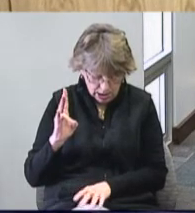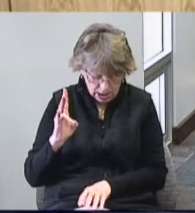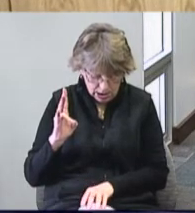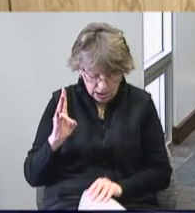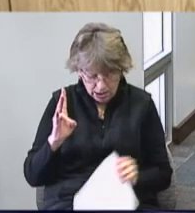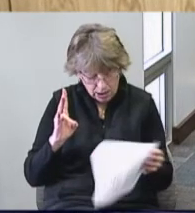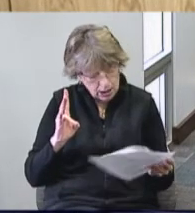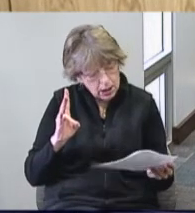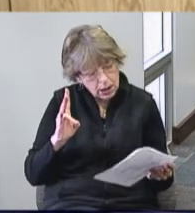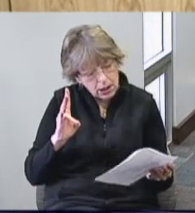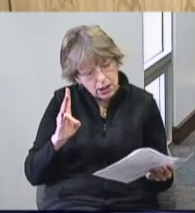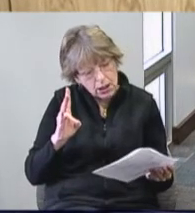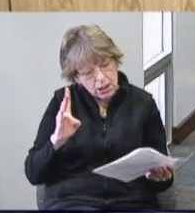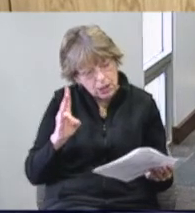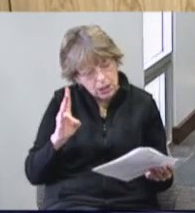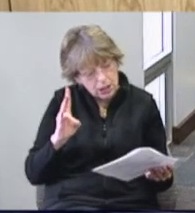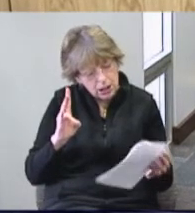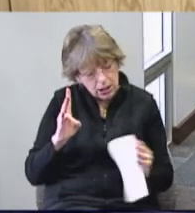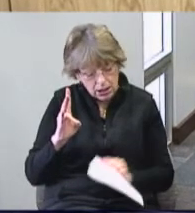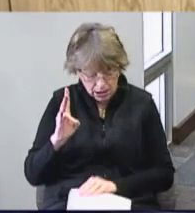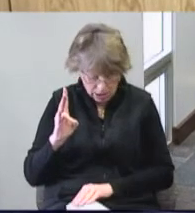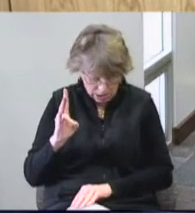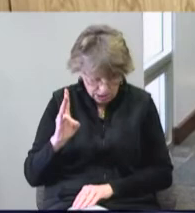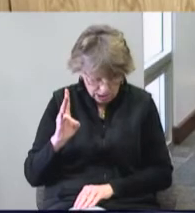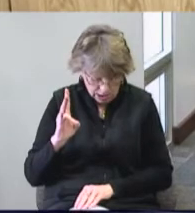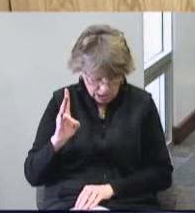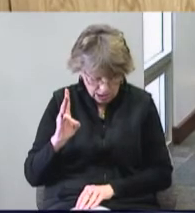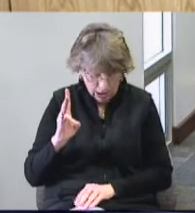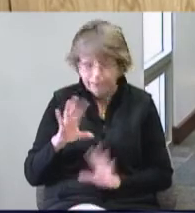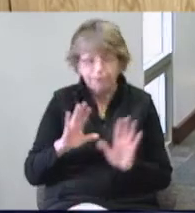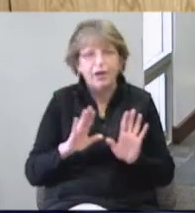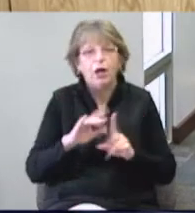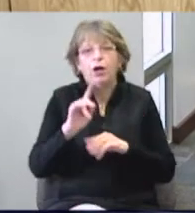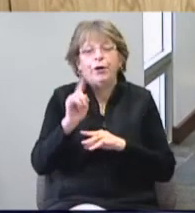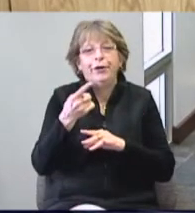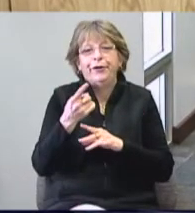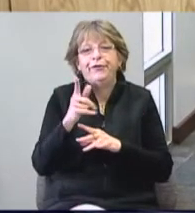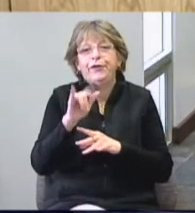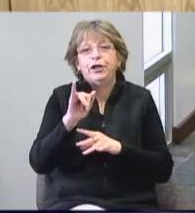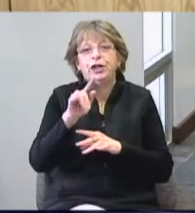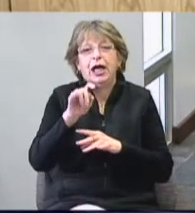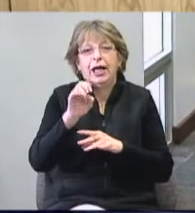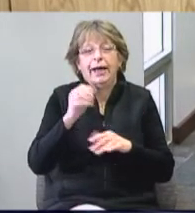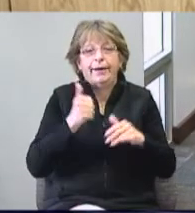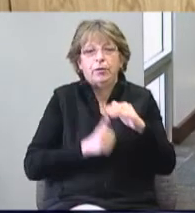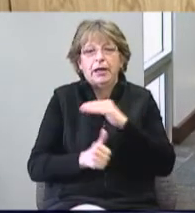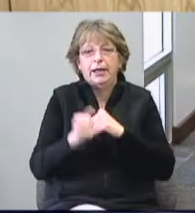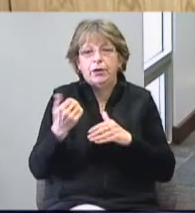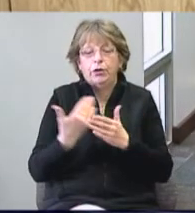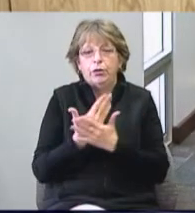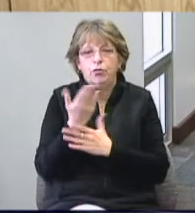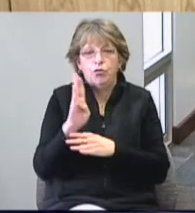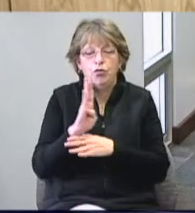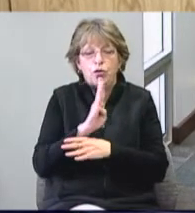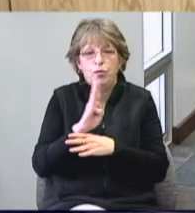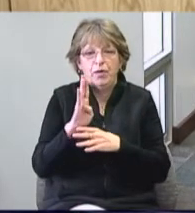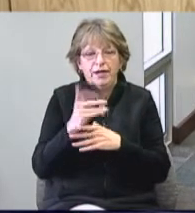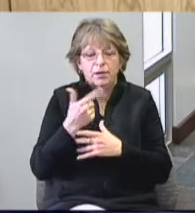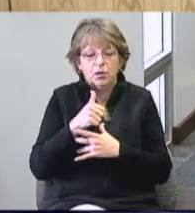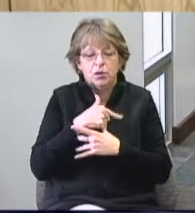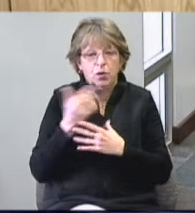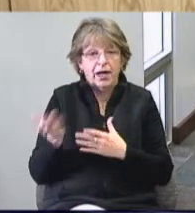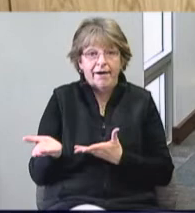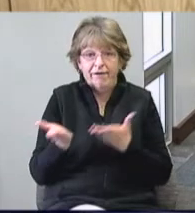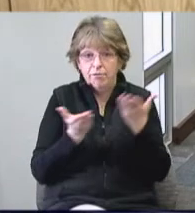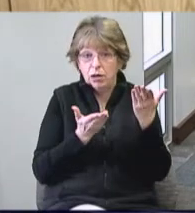something else? We'll do it, let's just do it Move it under to new first, business. first item under new business. Okay. We've got it. Okay, all right. We have a motion. Is there